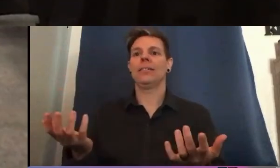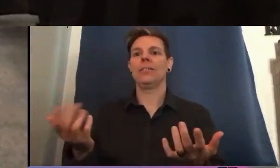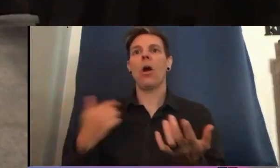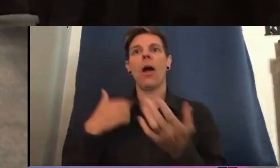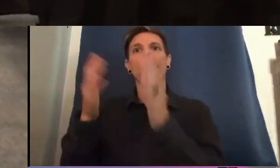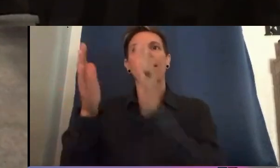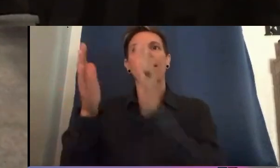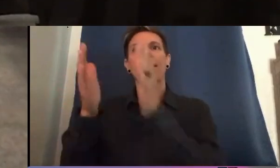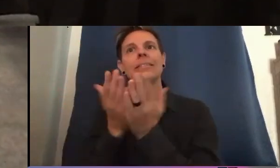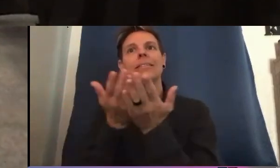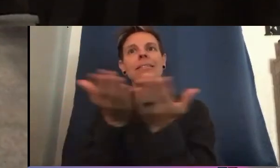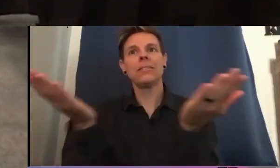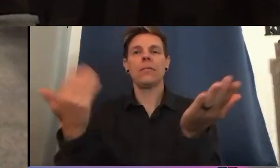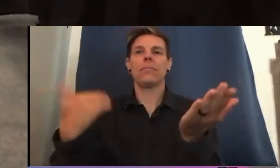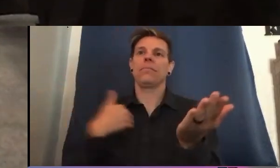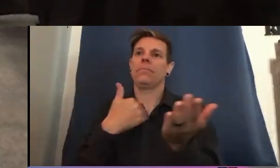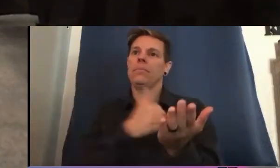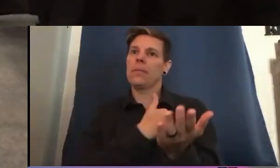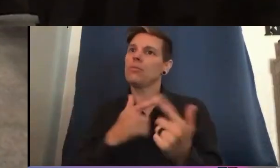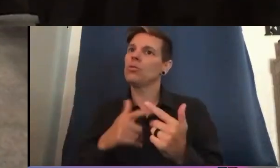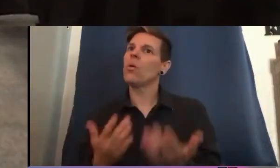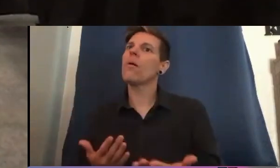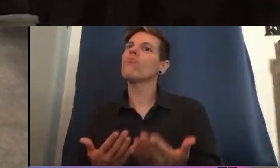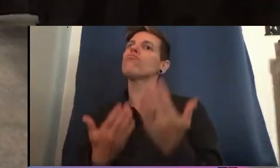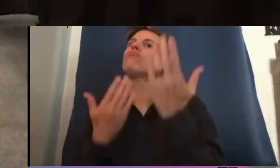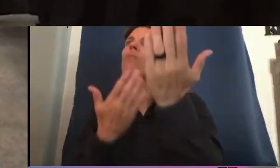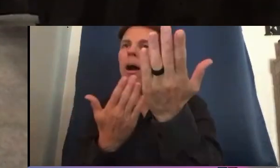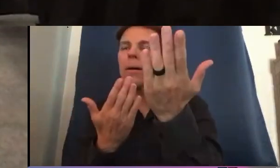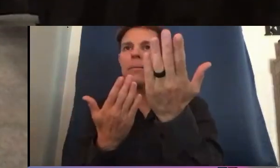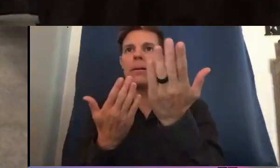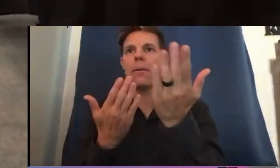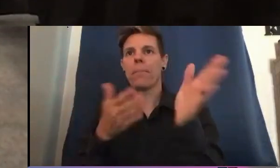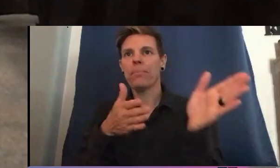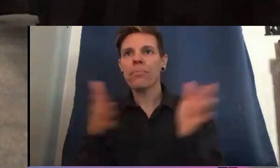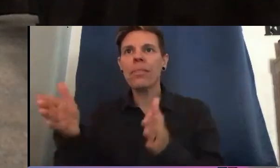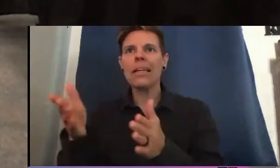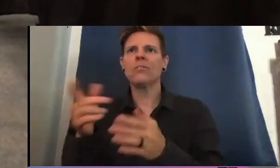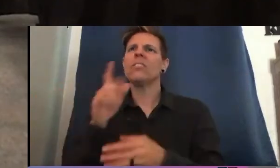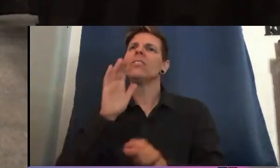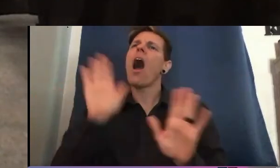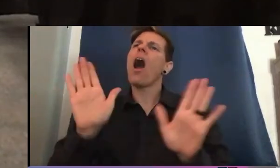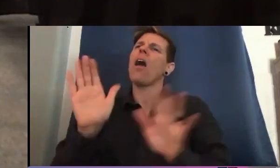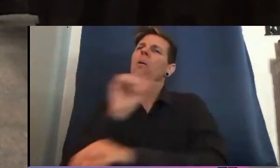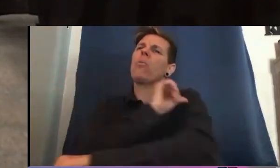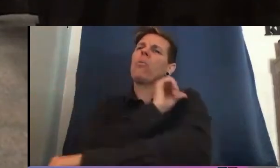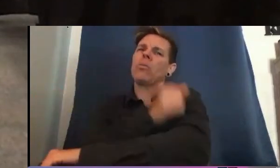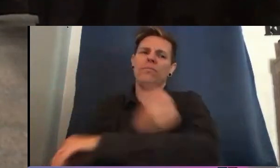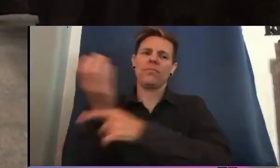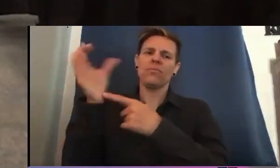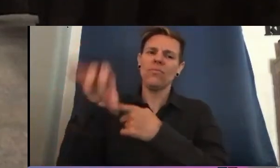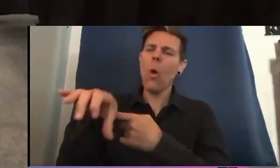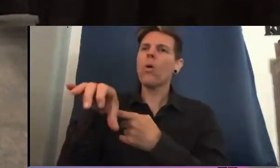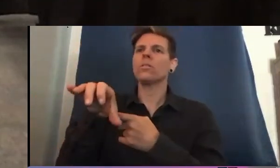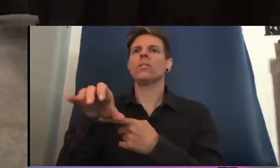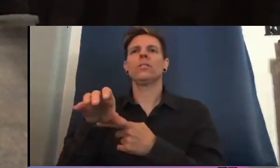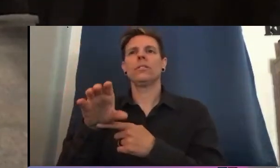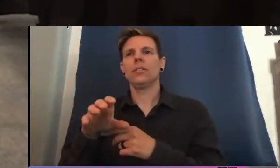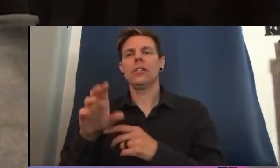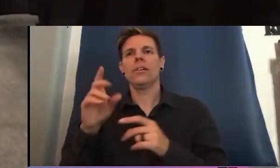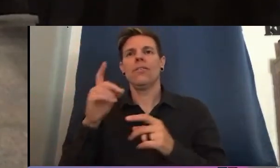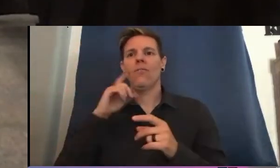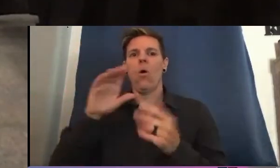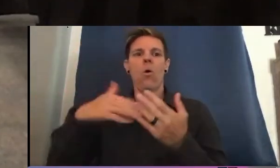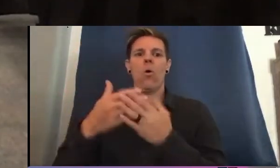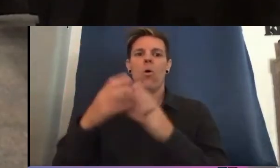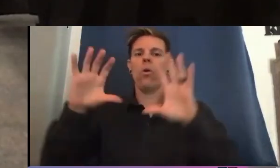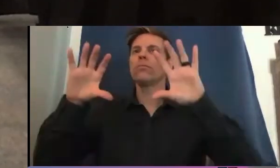a course of action and that it does not have the authority to mandate a medical intervention, AKA masks, to an entire population. There shouldn't even be a debate, and the rights